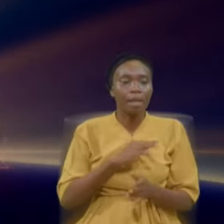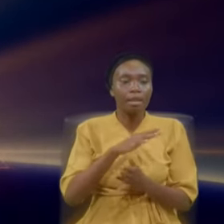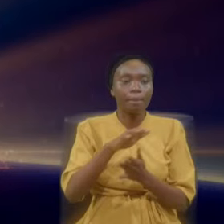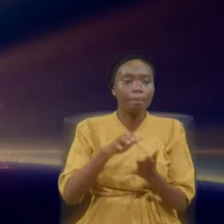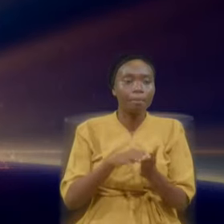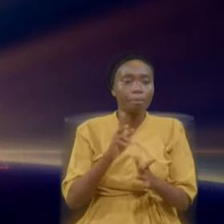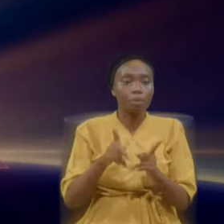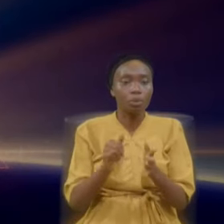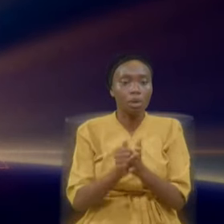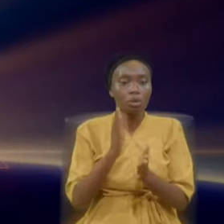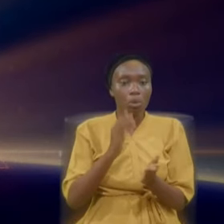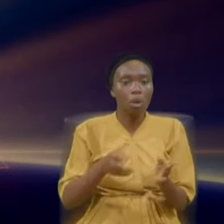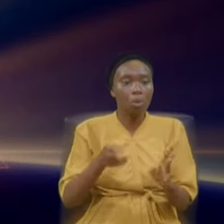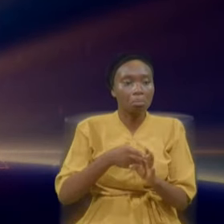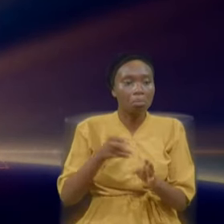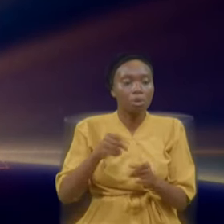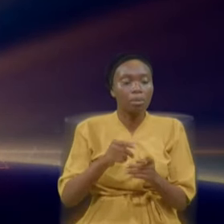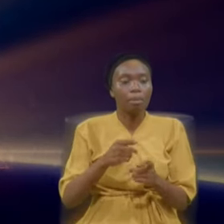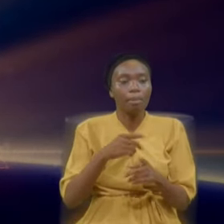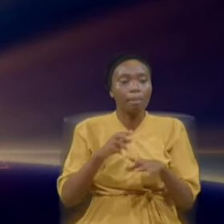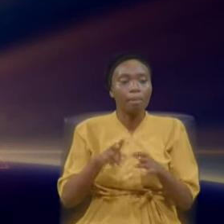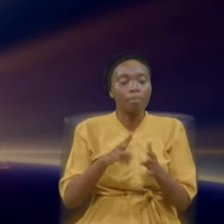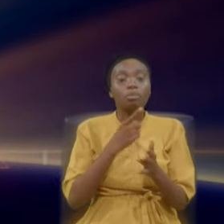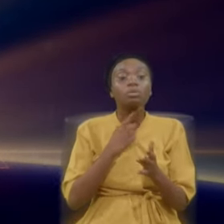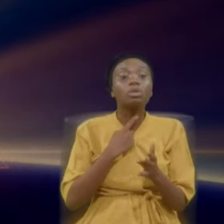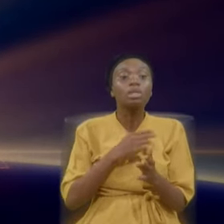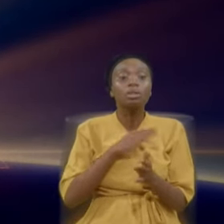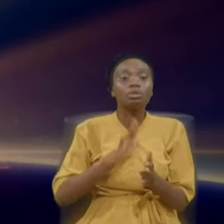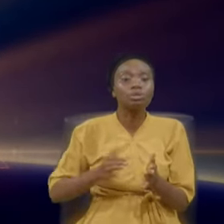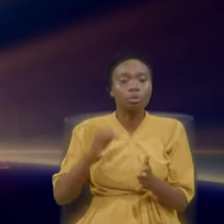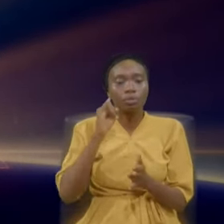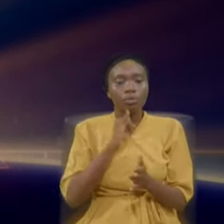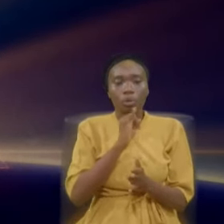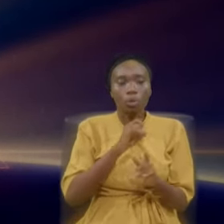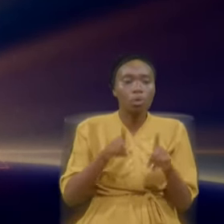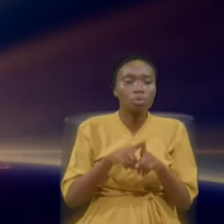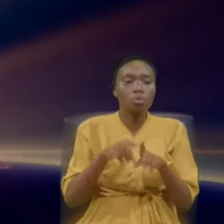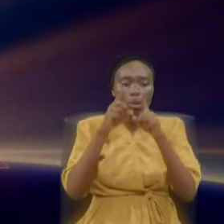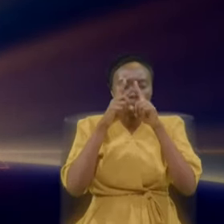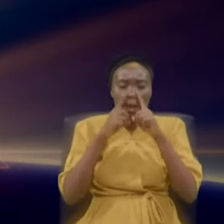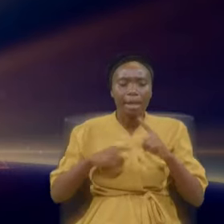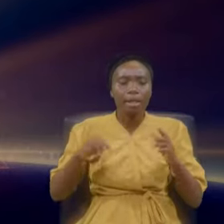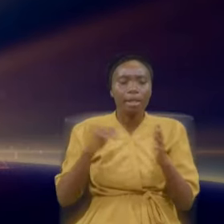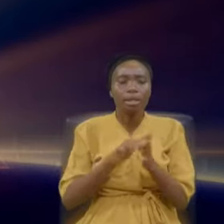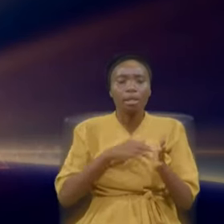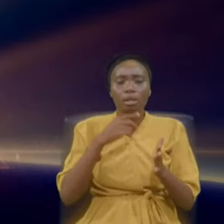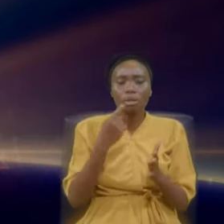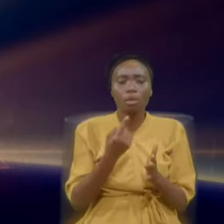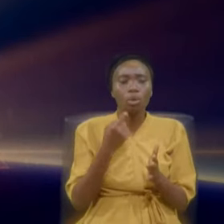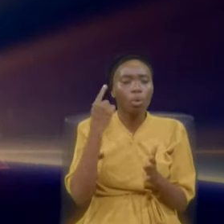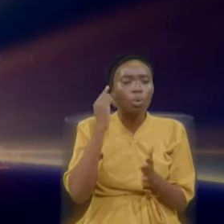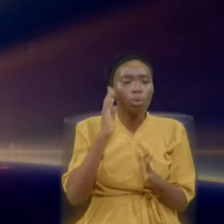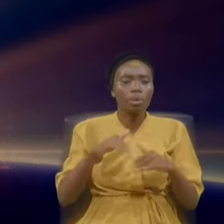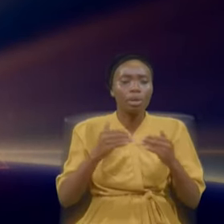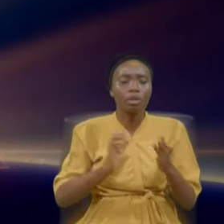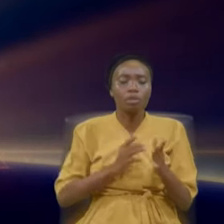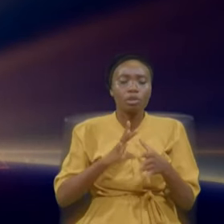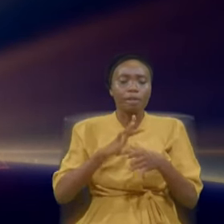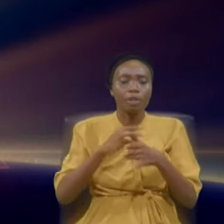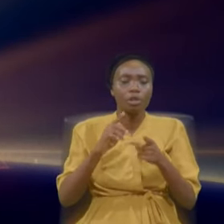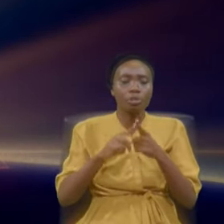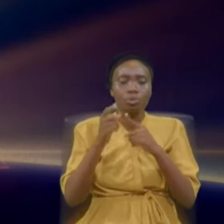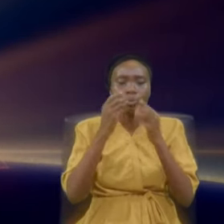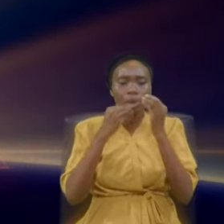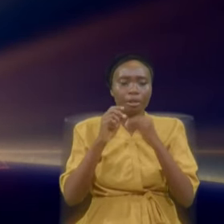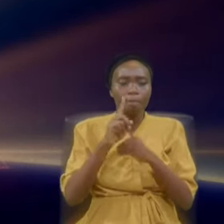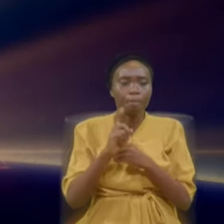mixed multitude that was among them fell a-lusting. And the children of Israel also wept again and said, Who shall give us flesh